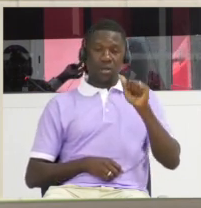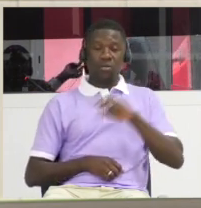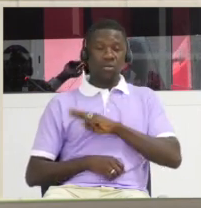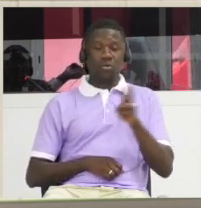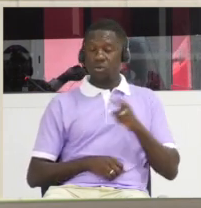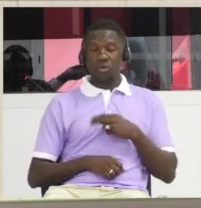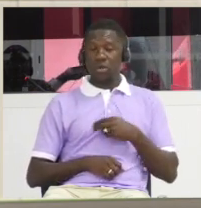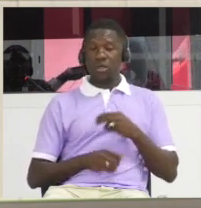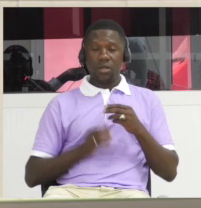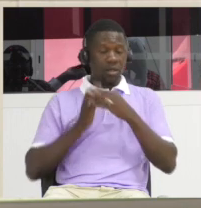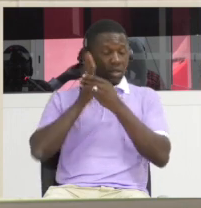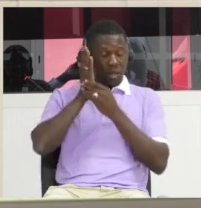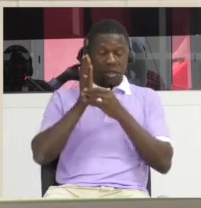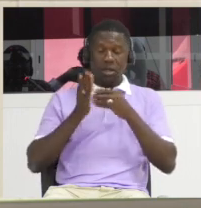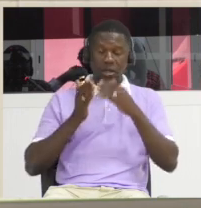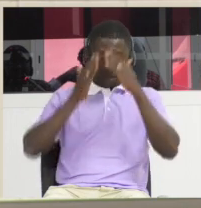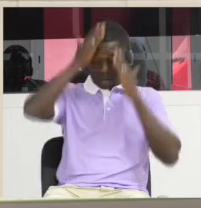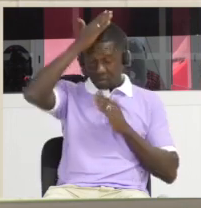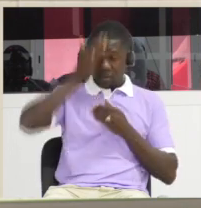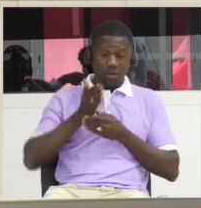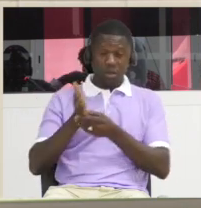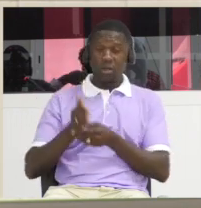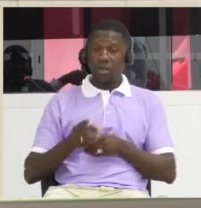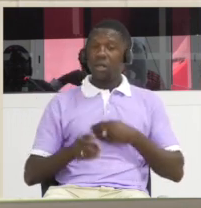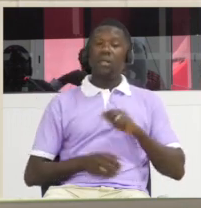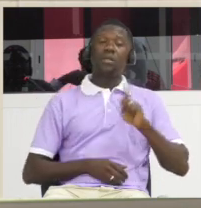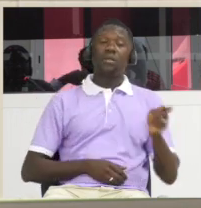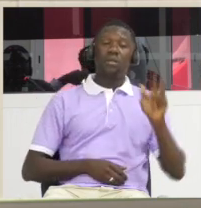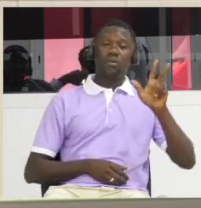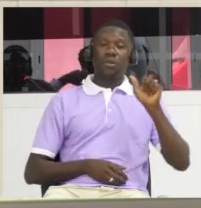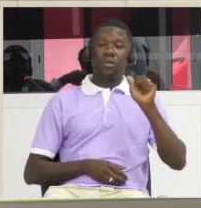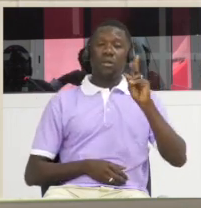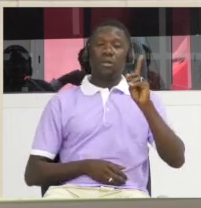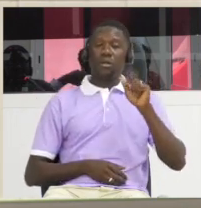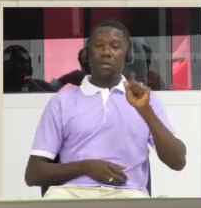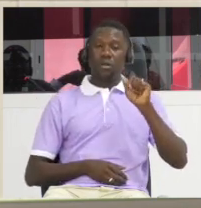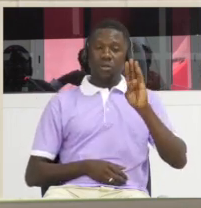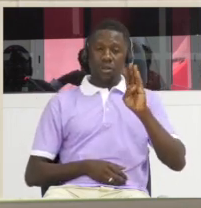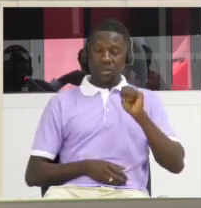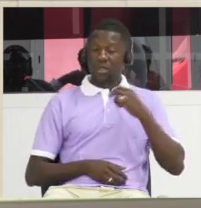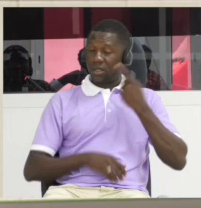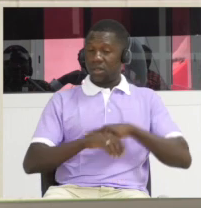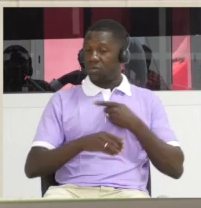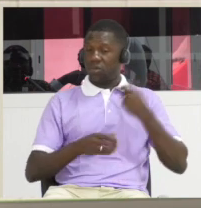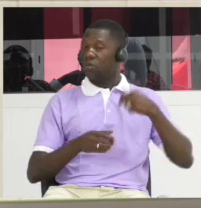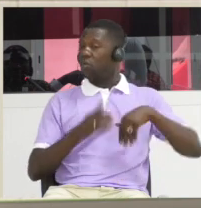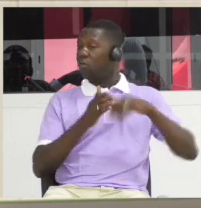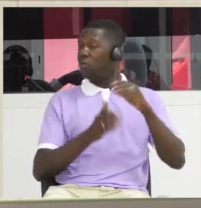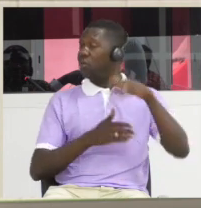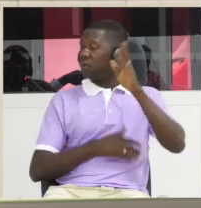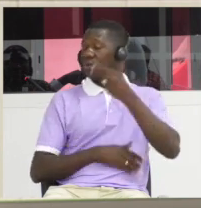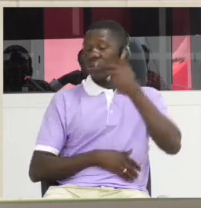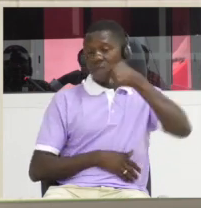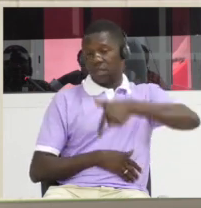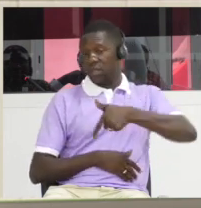Gwadebe, who was the army commander, was not was not in town, was not on post.